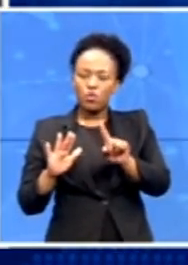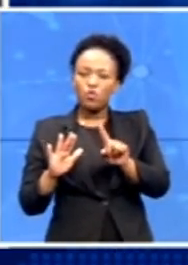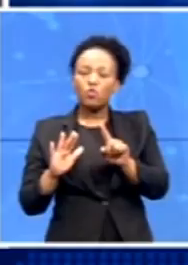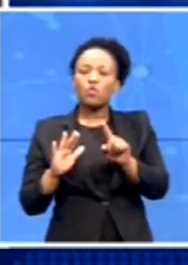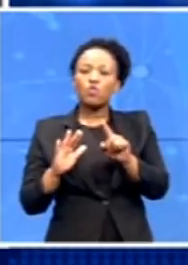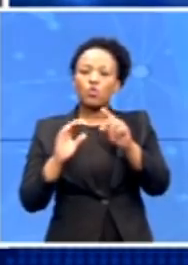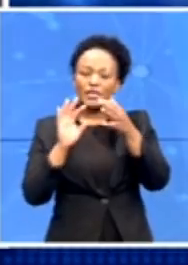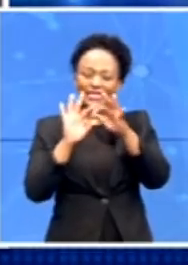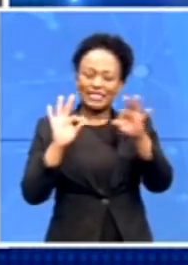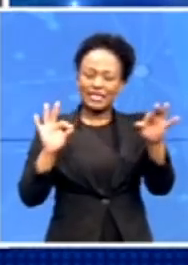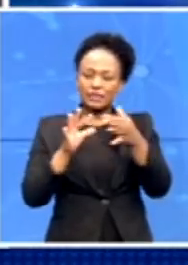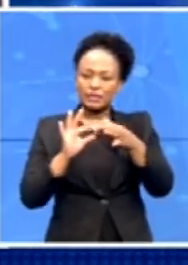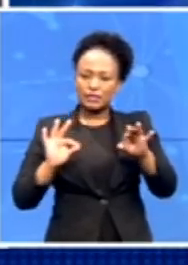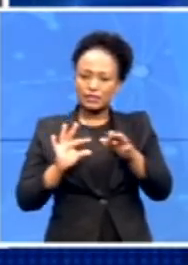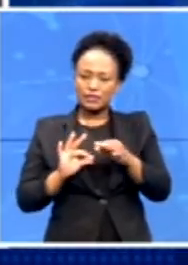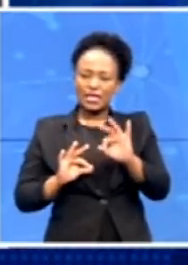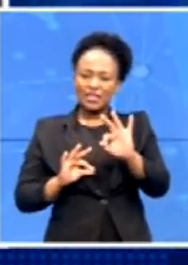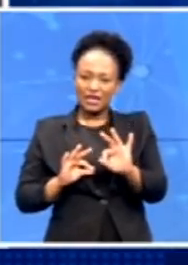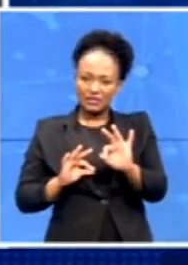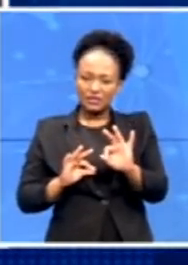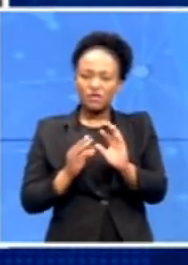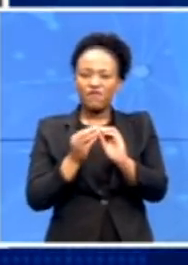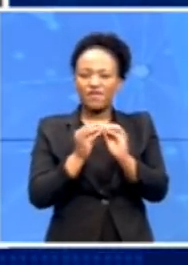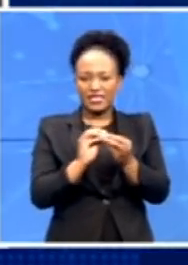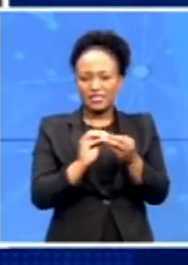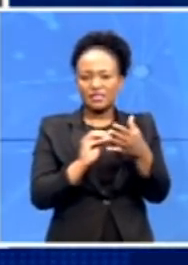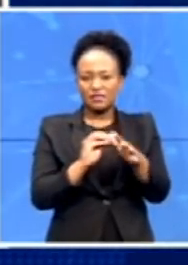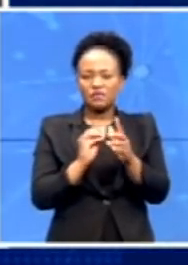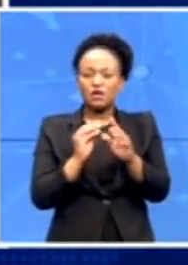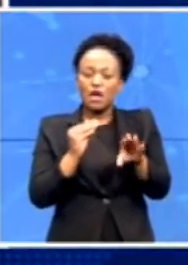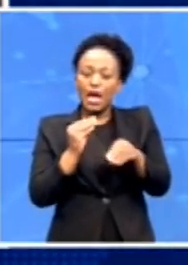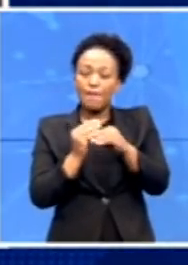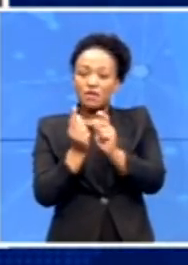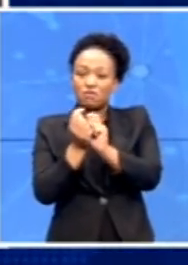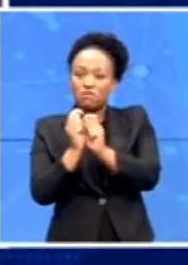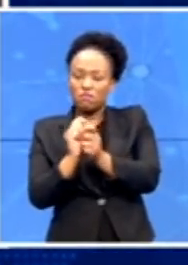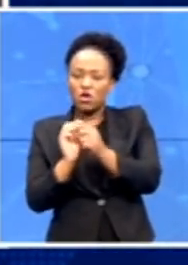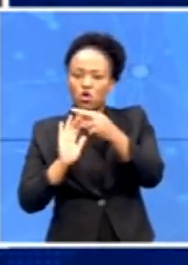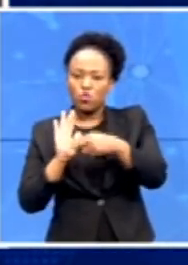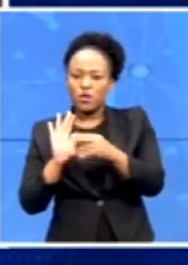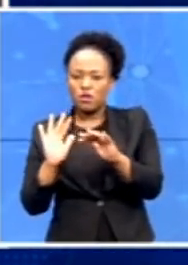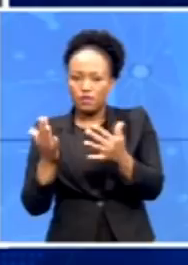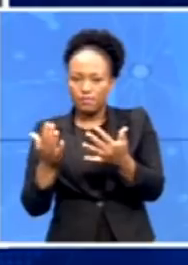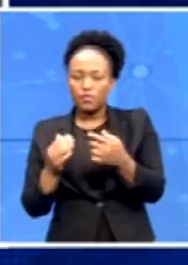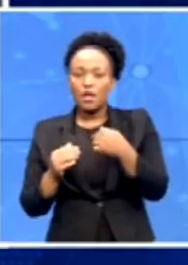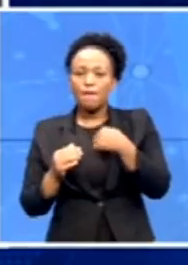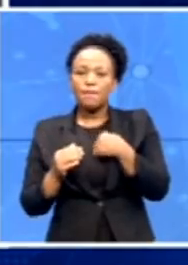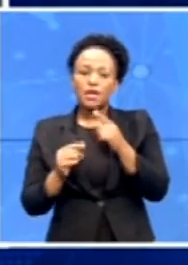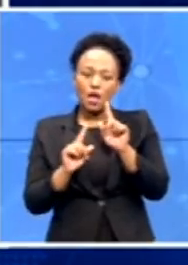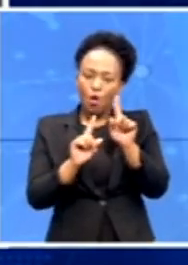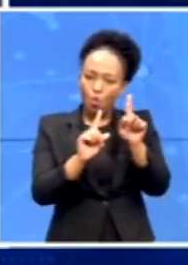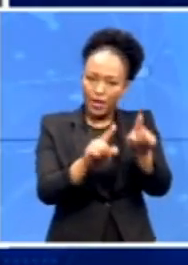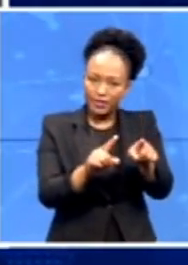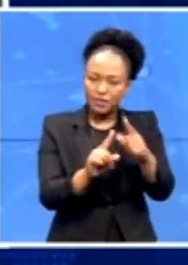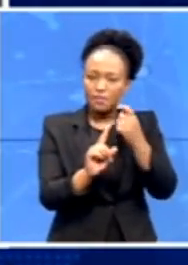is corrected and amended to read as follows. I went to Mr. Makabate and he said we